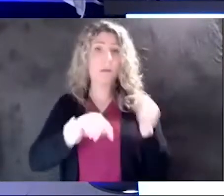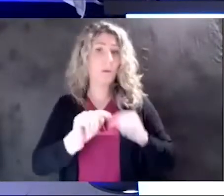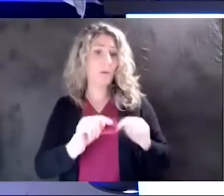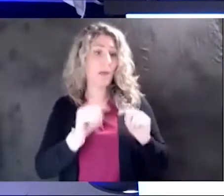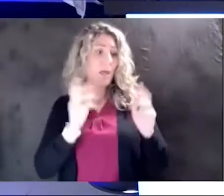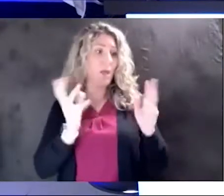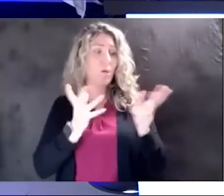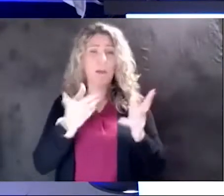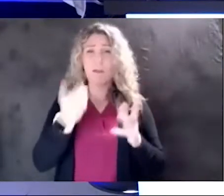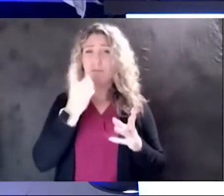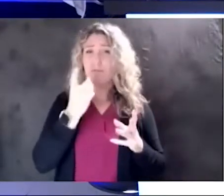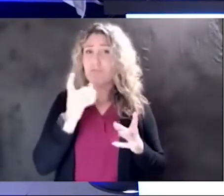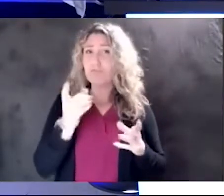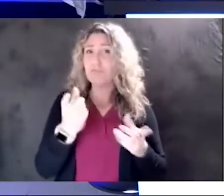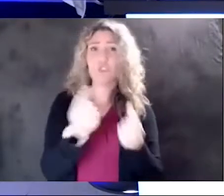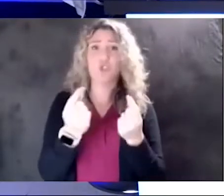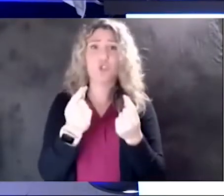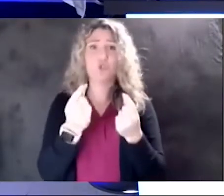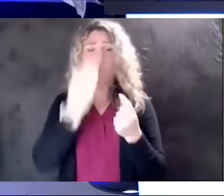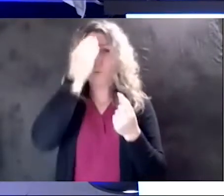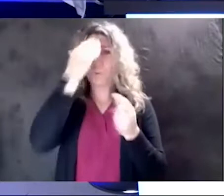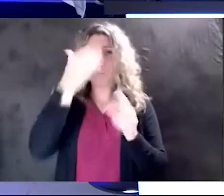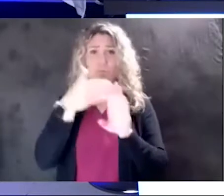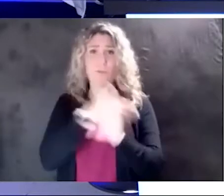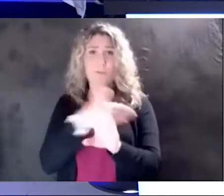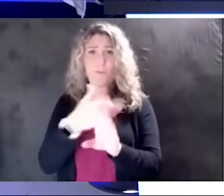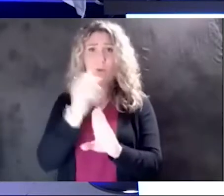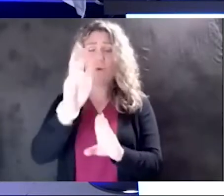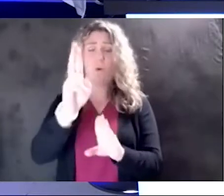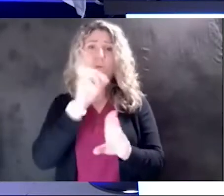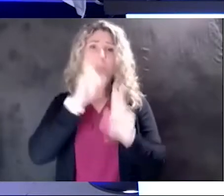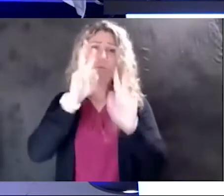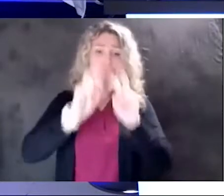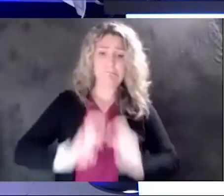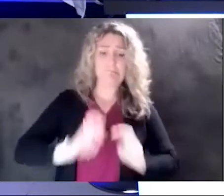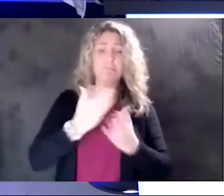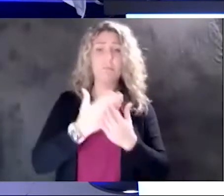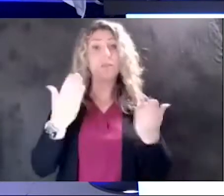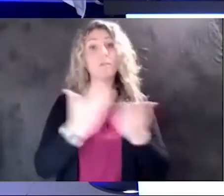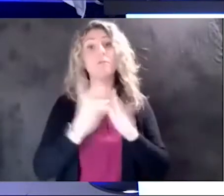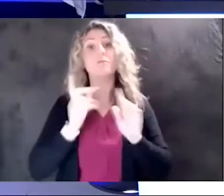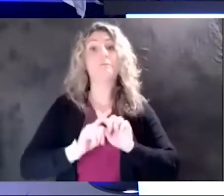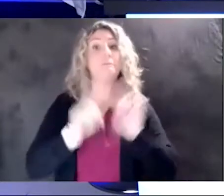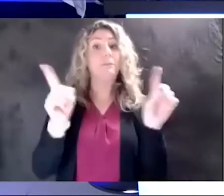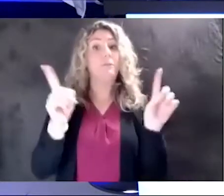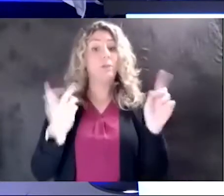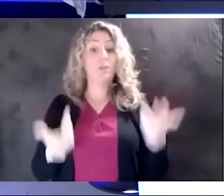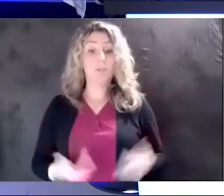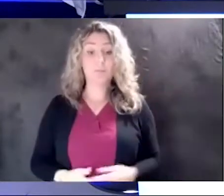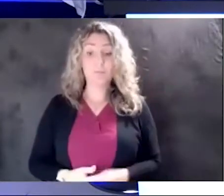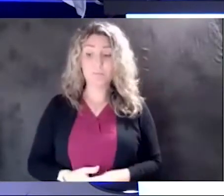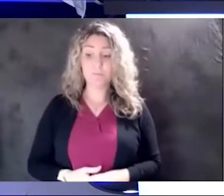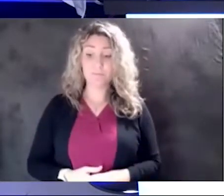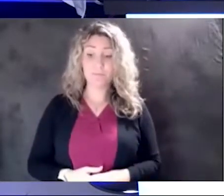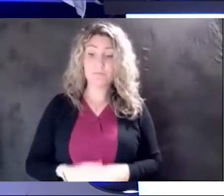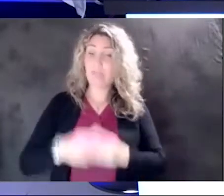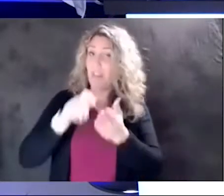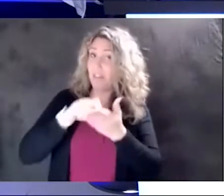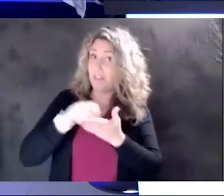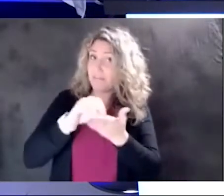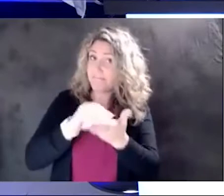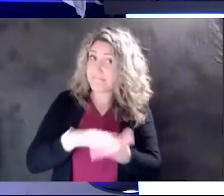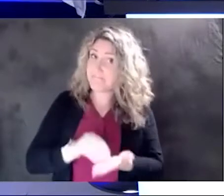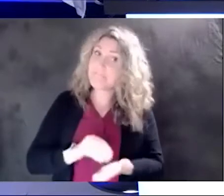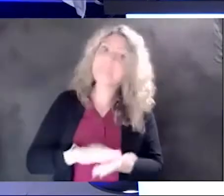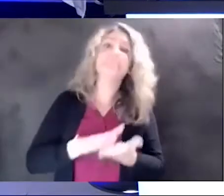doing, what he knew before, or should he look at things a little bit differently? Writing things down, kind of going back through his